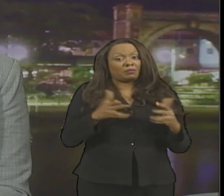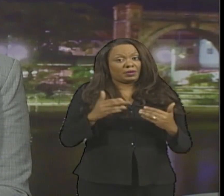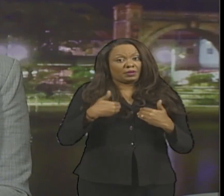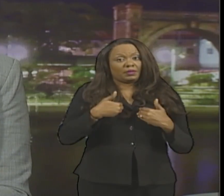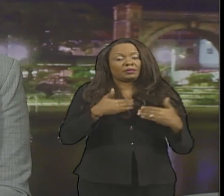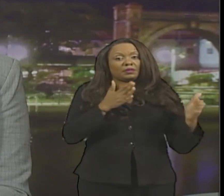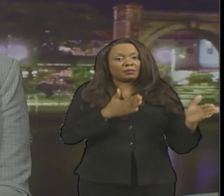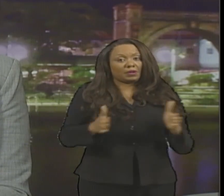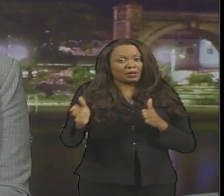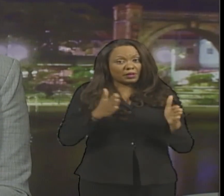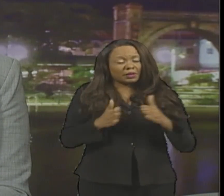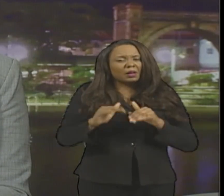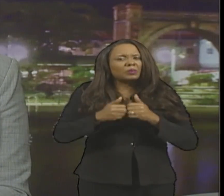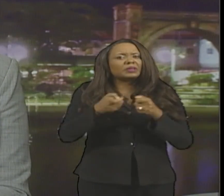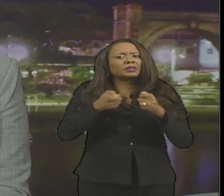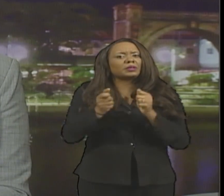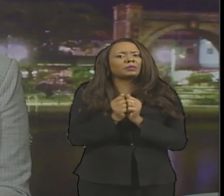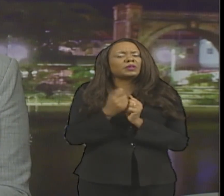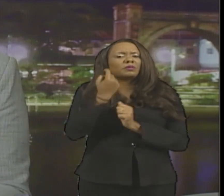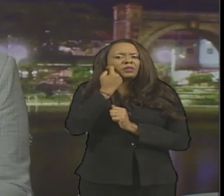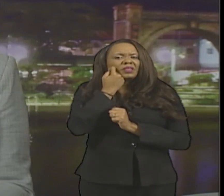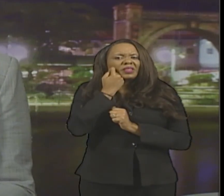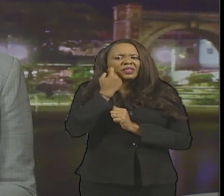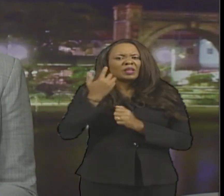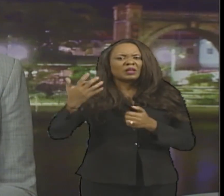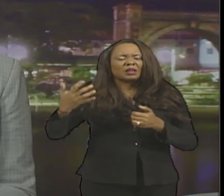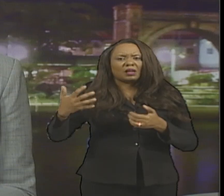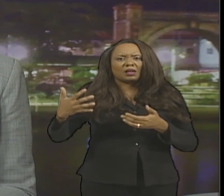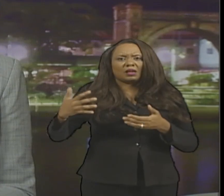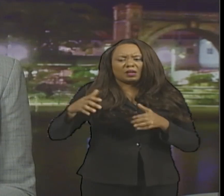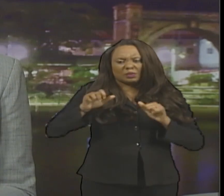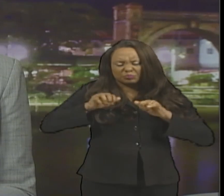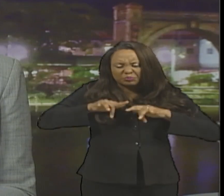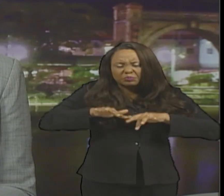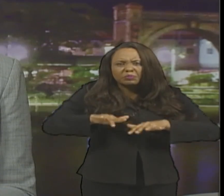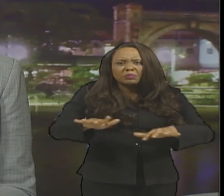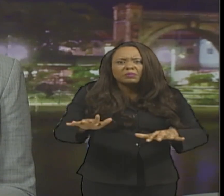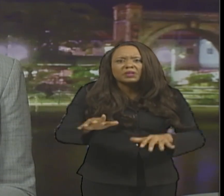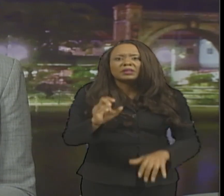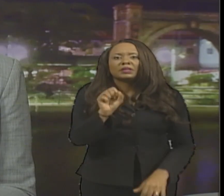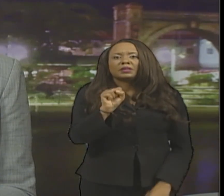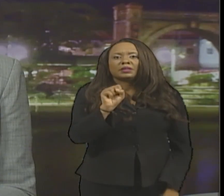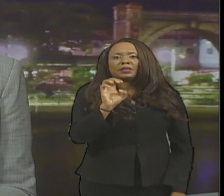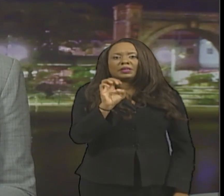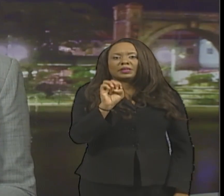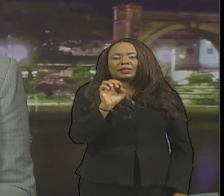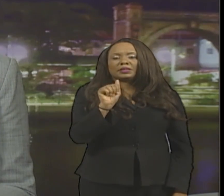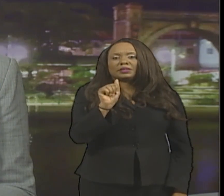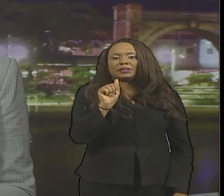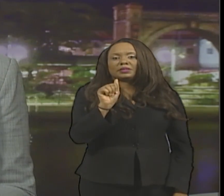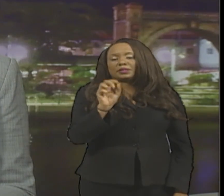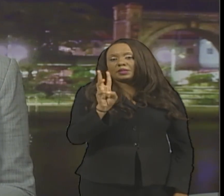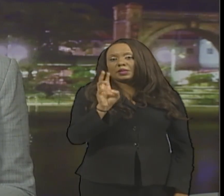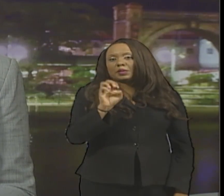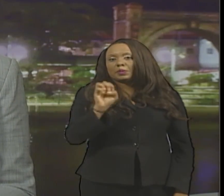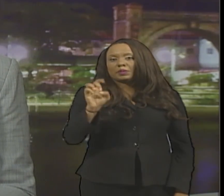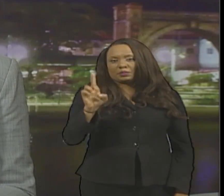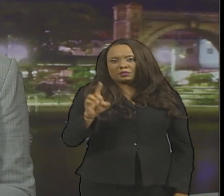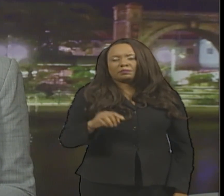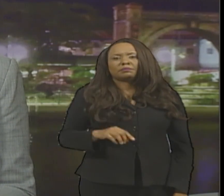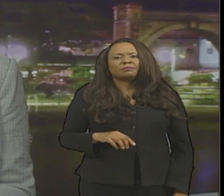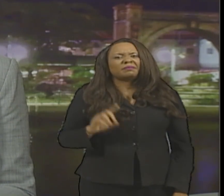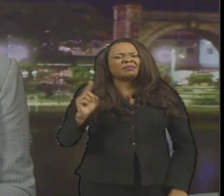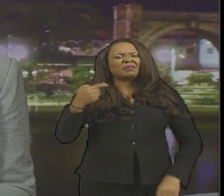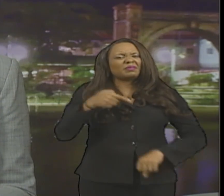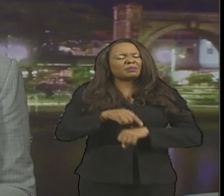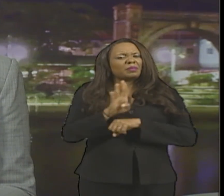deal with the recent influx of Sargassum seaweed. Minister of Maritime Affairs and the Blue Economy, Kirk Humphrey, says this is the very first time